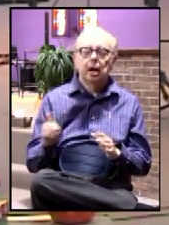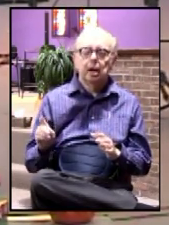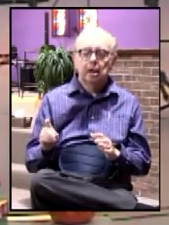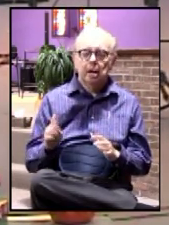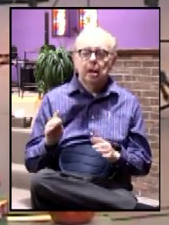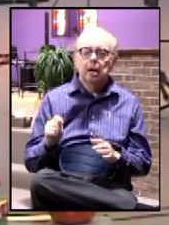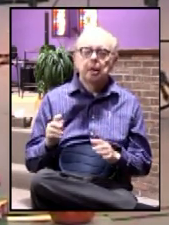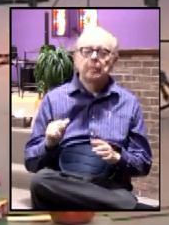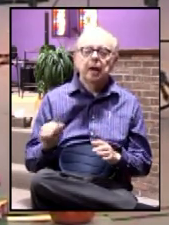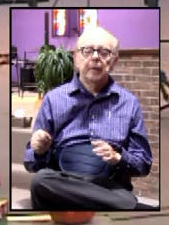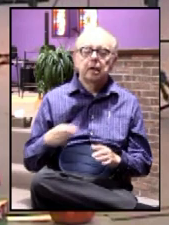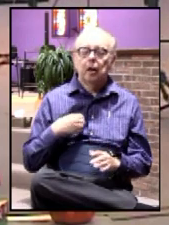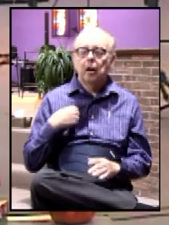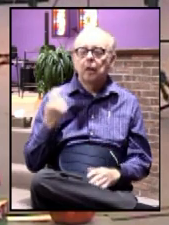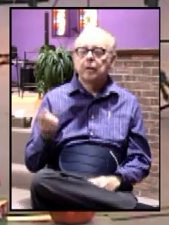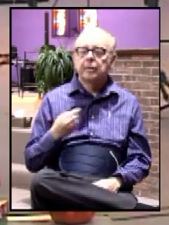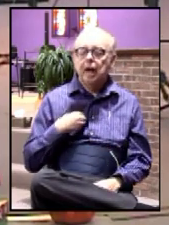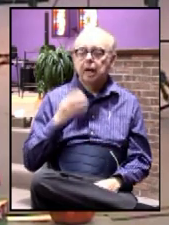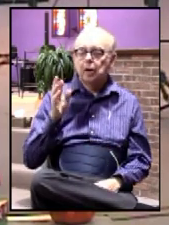Batman always had Robin.